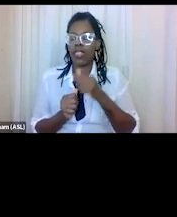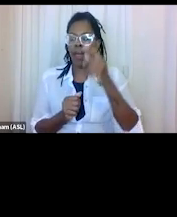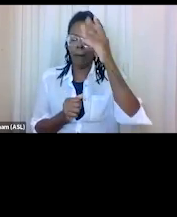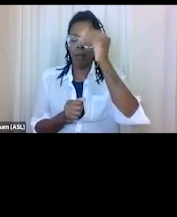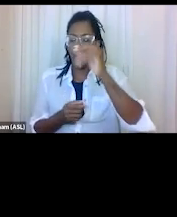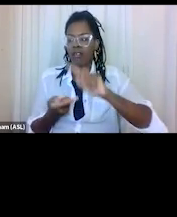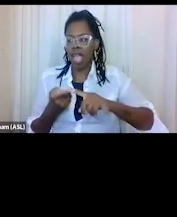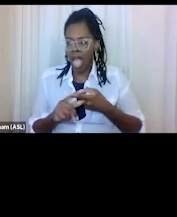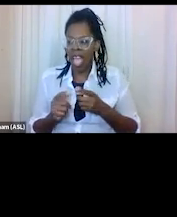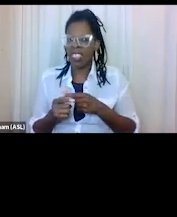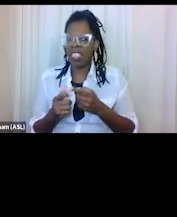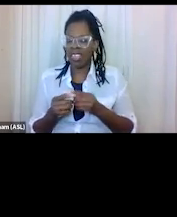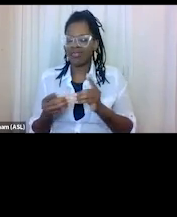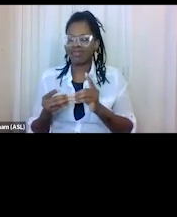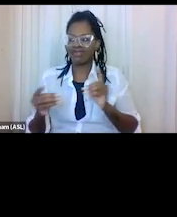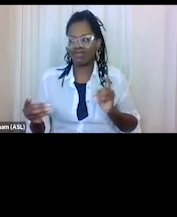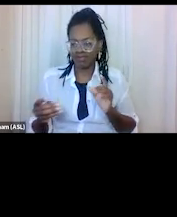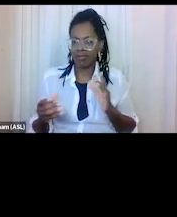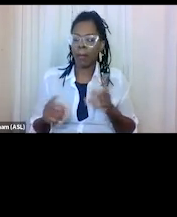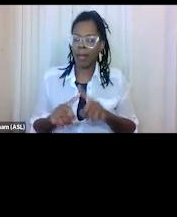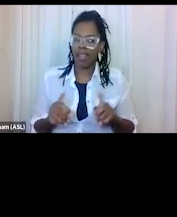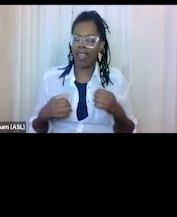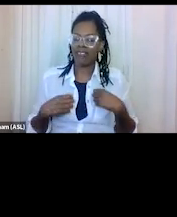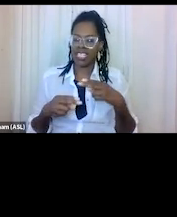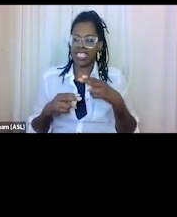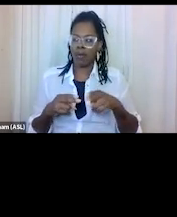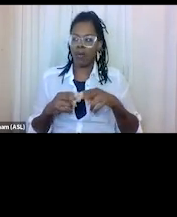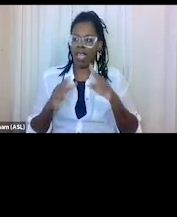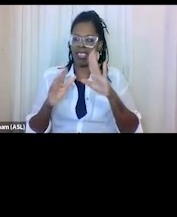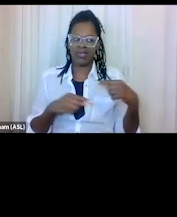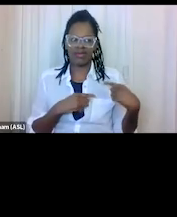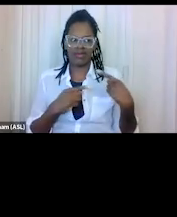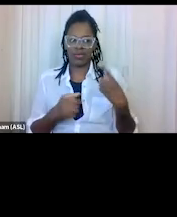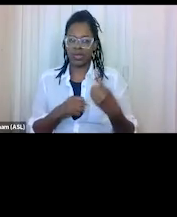leave. So she's just had temporary housing for about the last year.